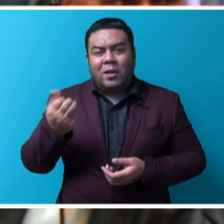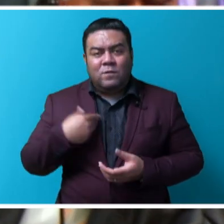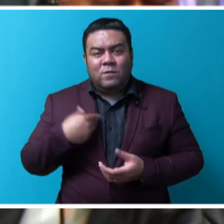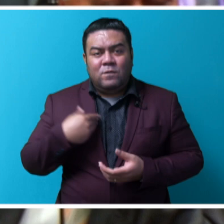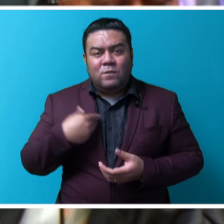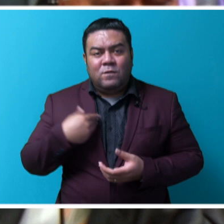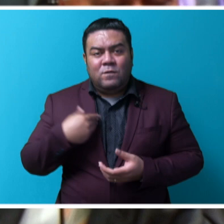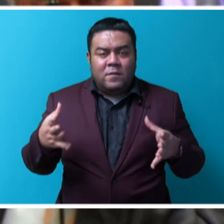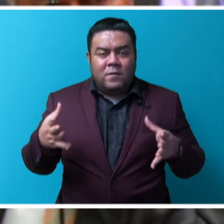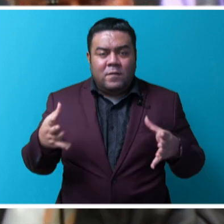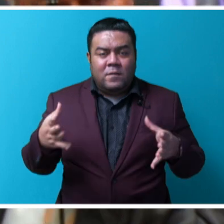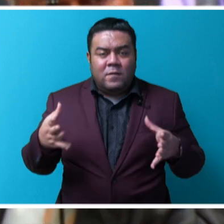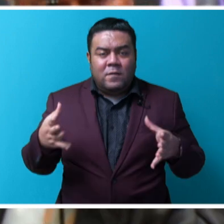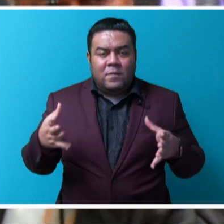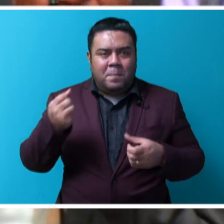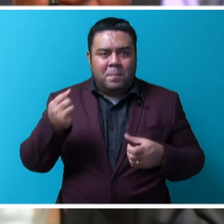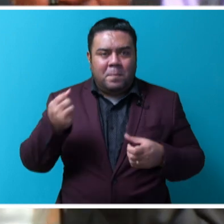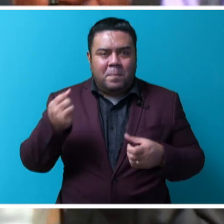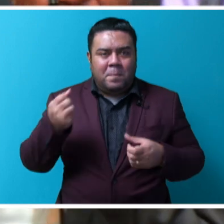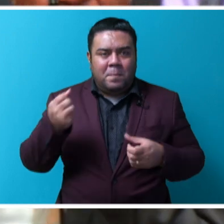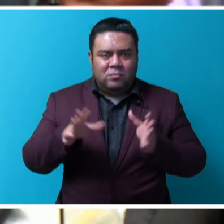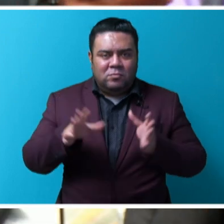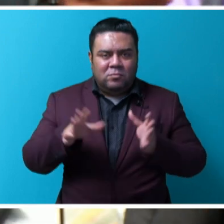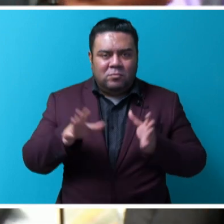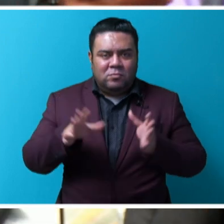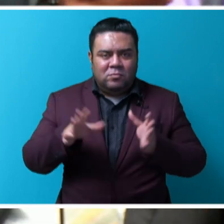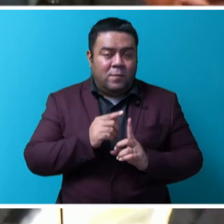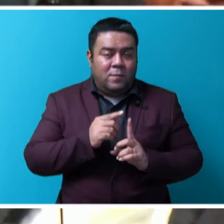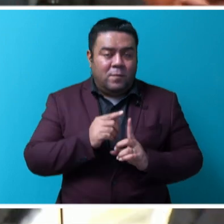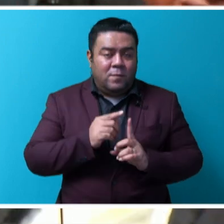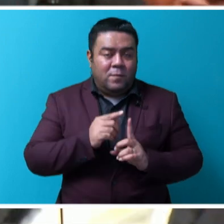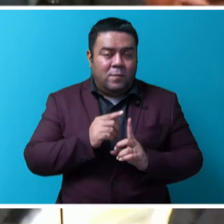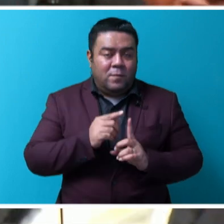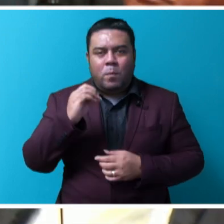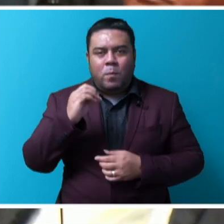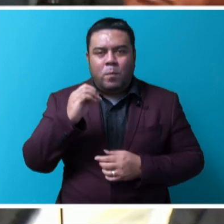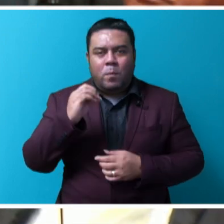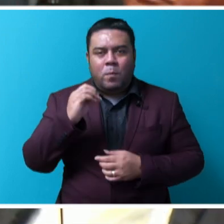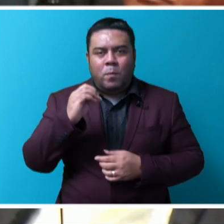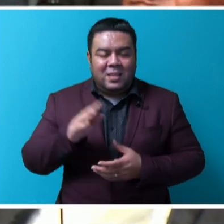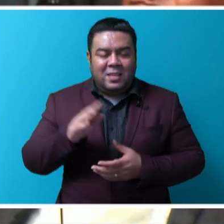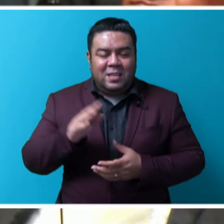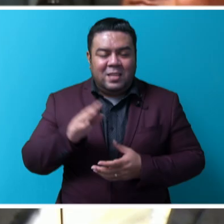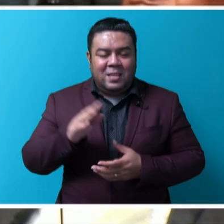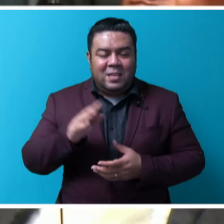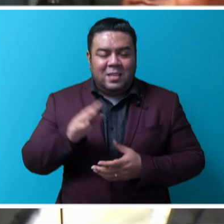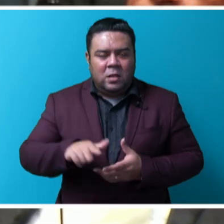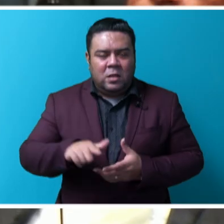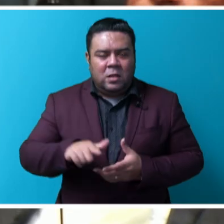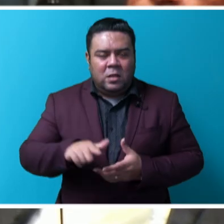is not waiting to be spoken for. We are speaking for ourselves and for the Blue Pacific. We